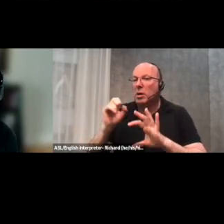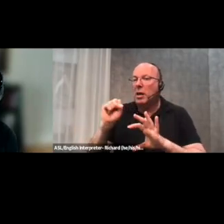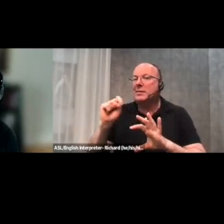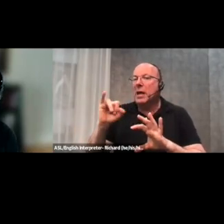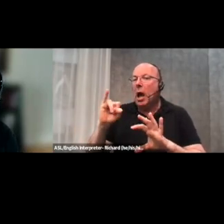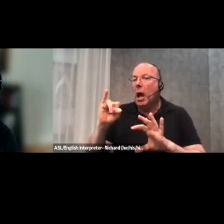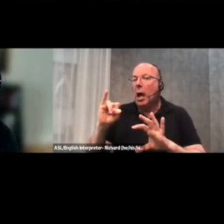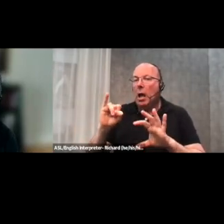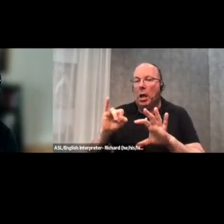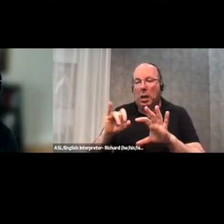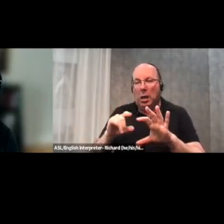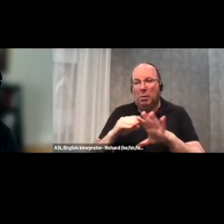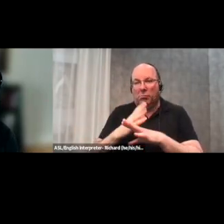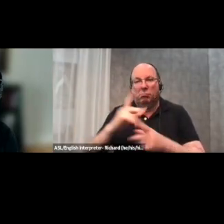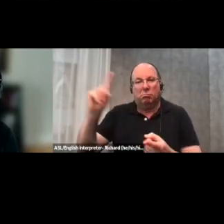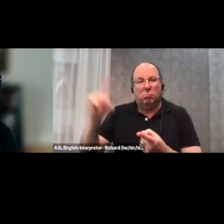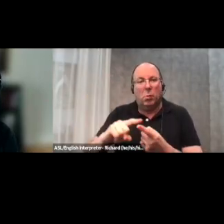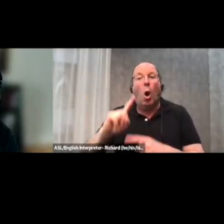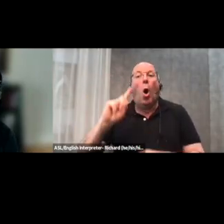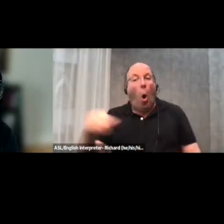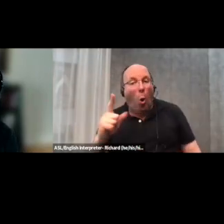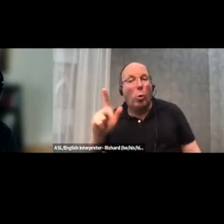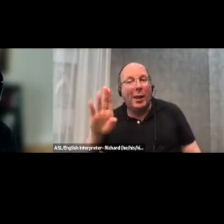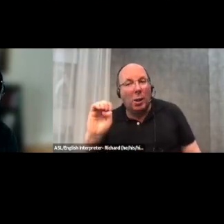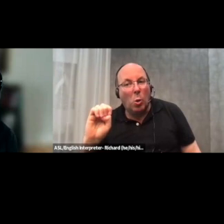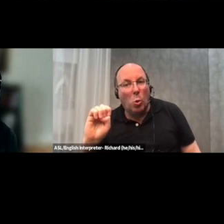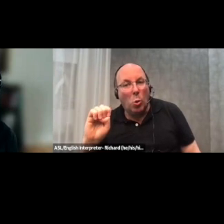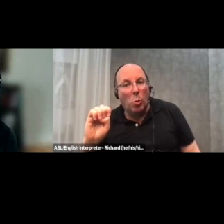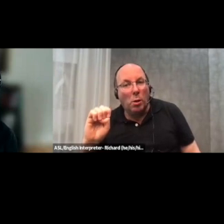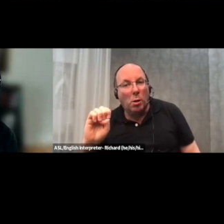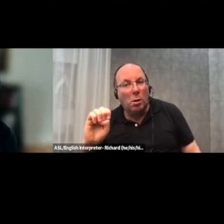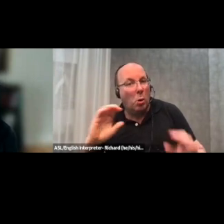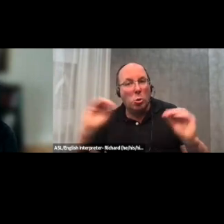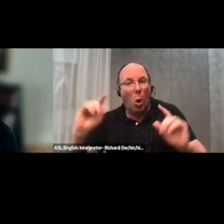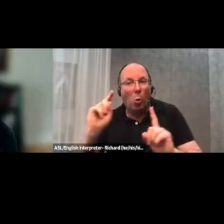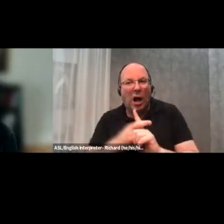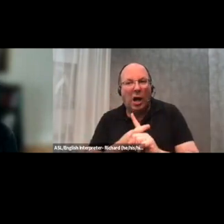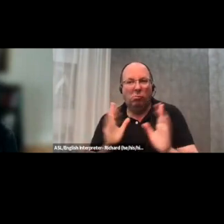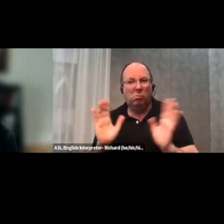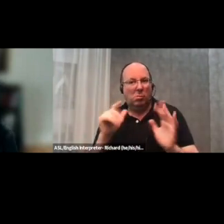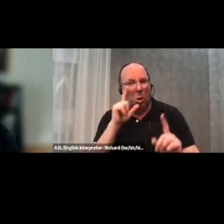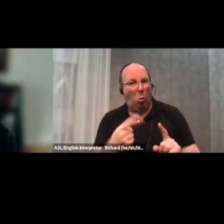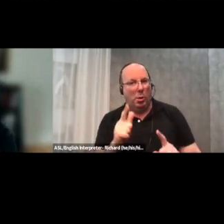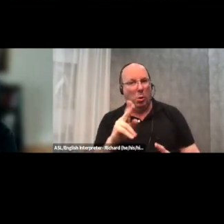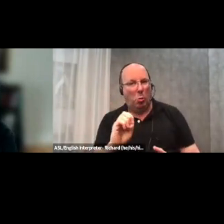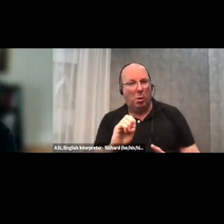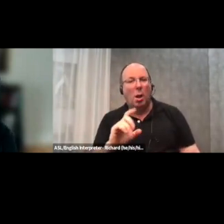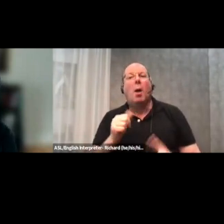certainly not as effective on its own as using like a condom, but it is technically a risk